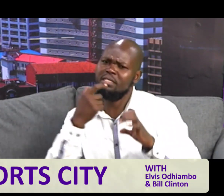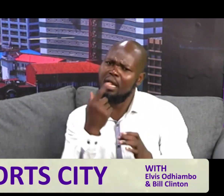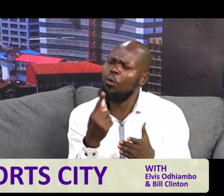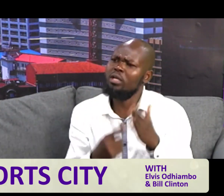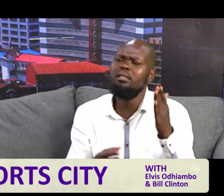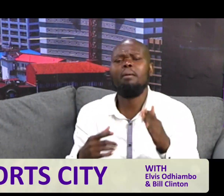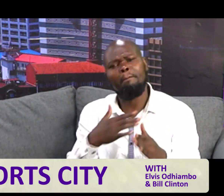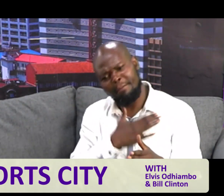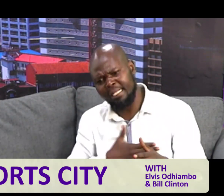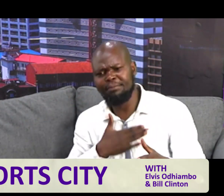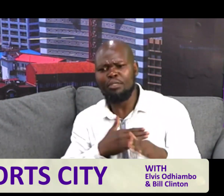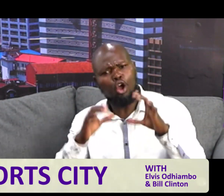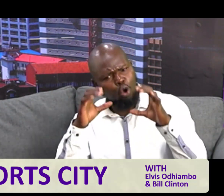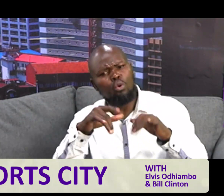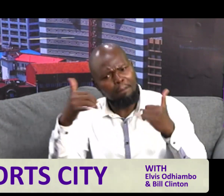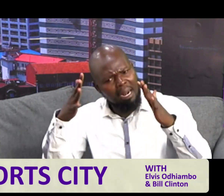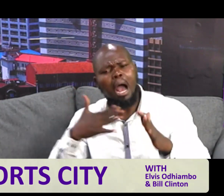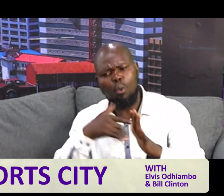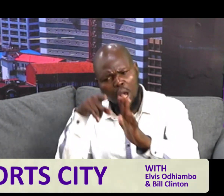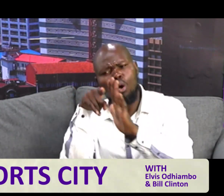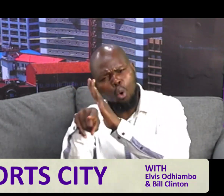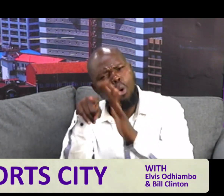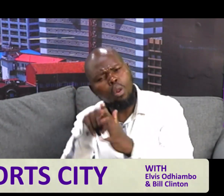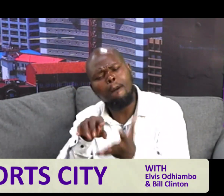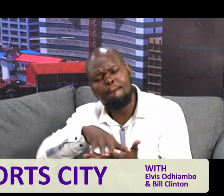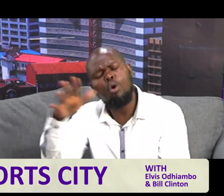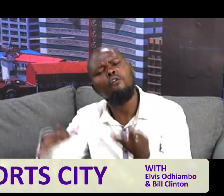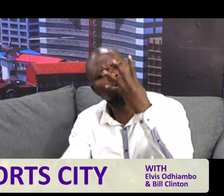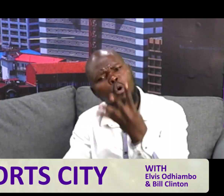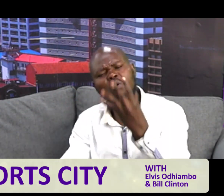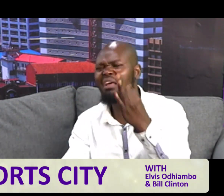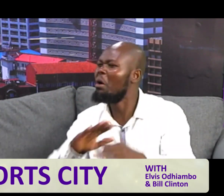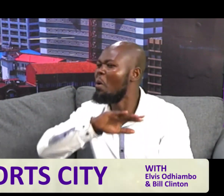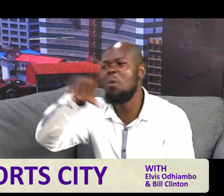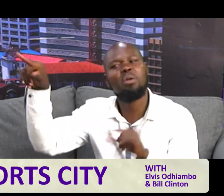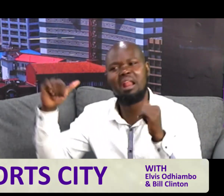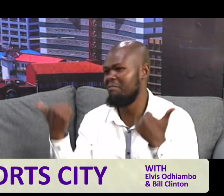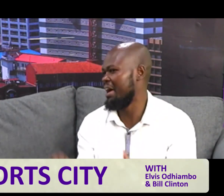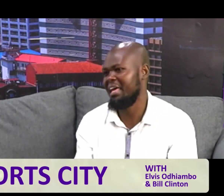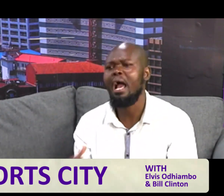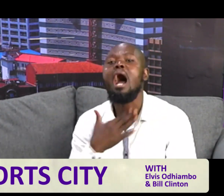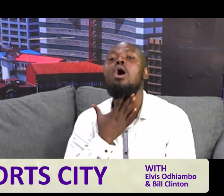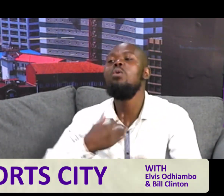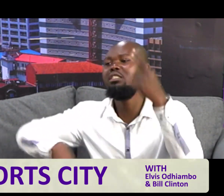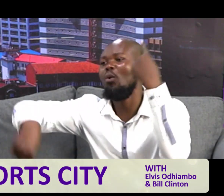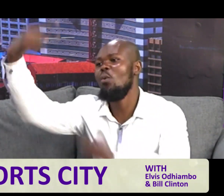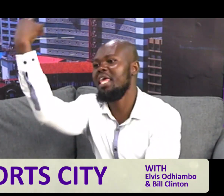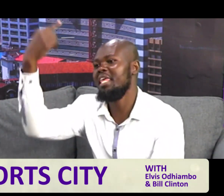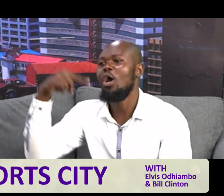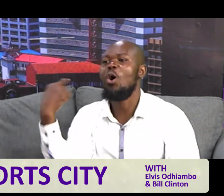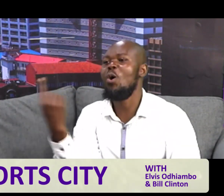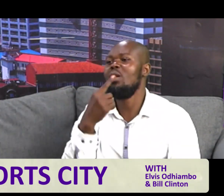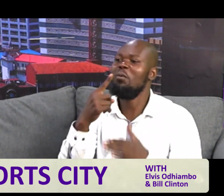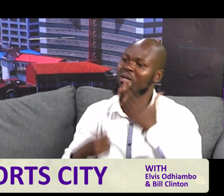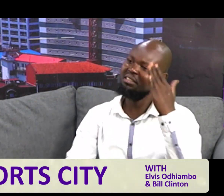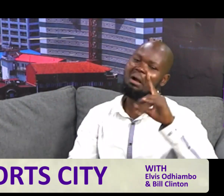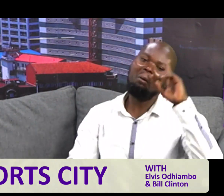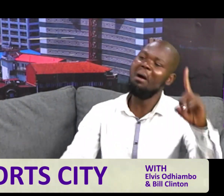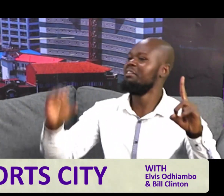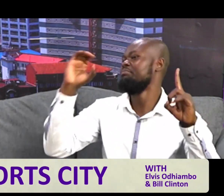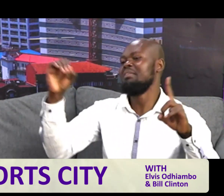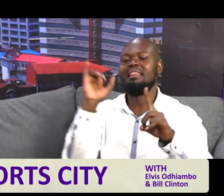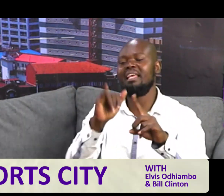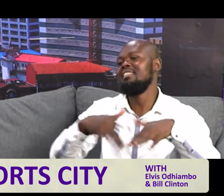one, it's already enough. So I feel like the coach always tell them to just get a